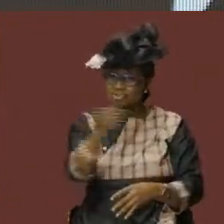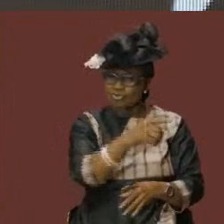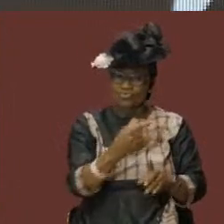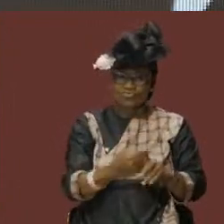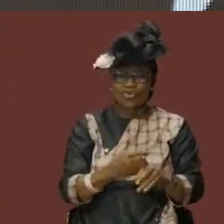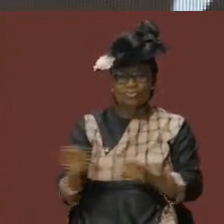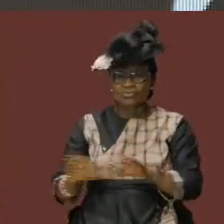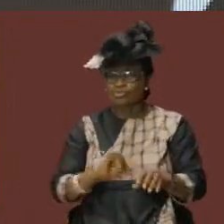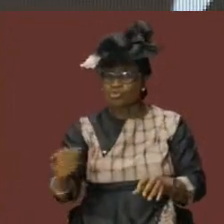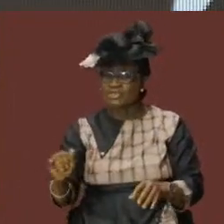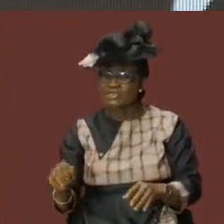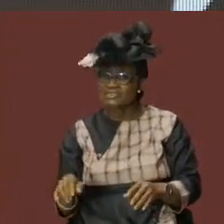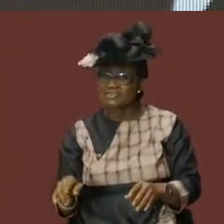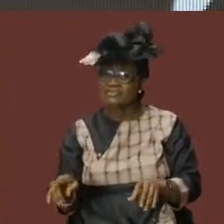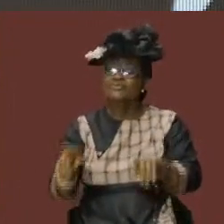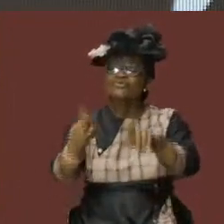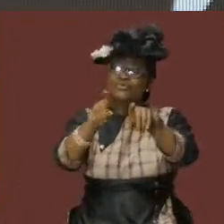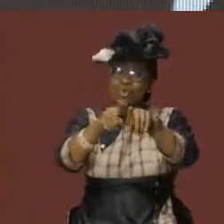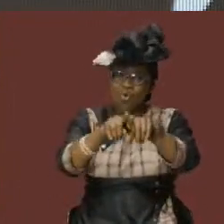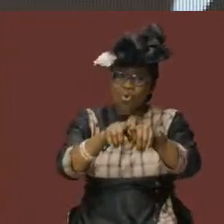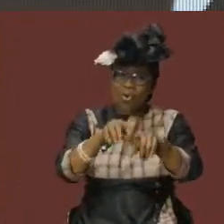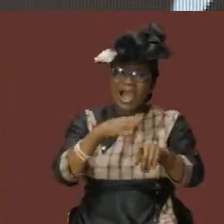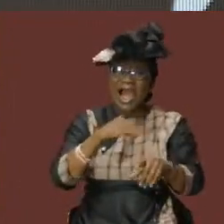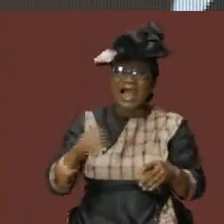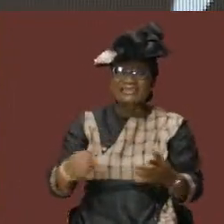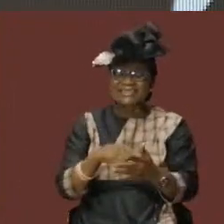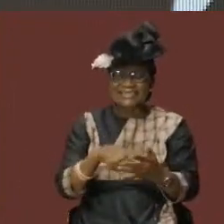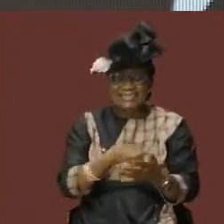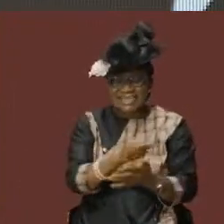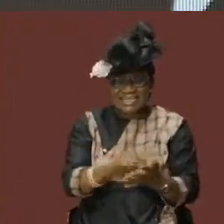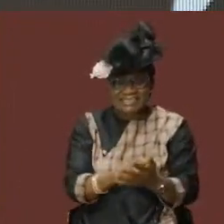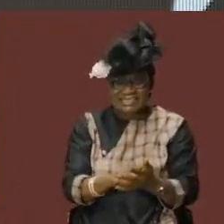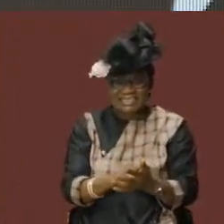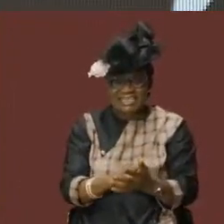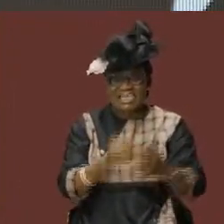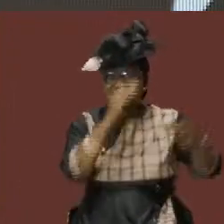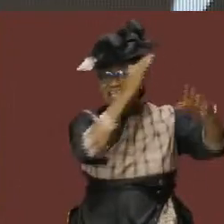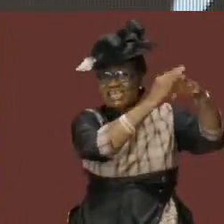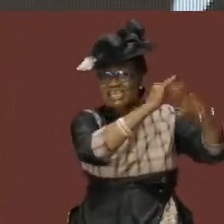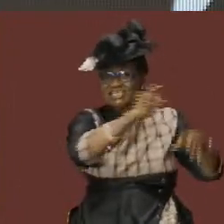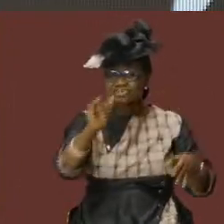And these hindering forces must be gone.